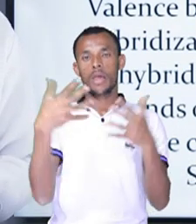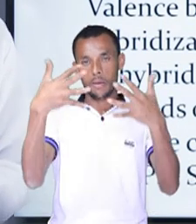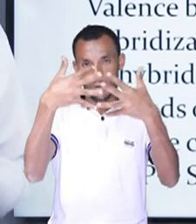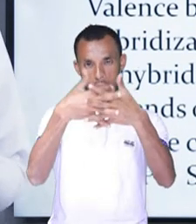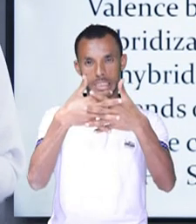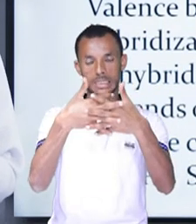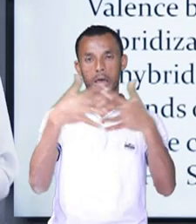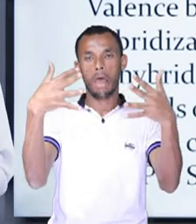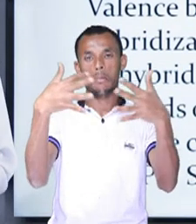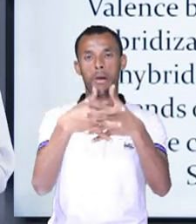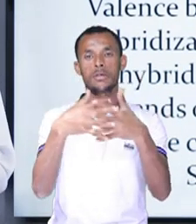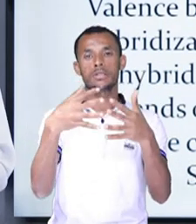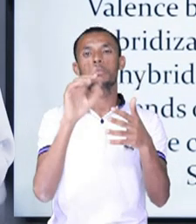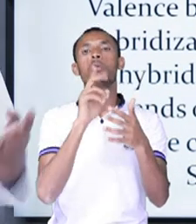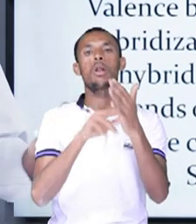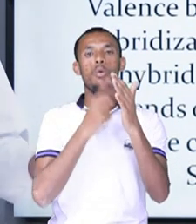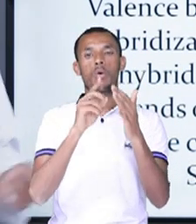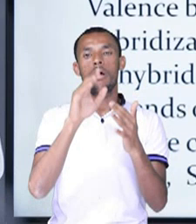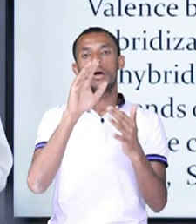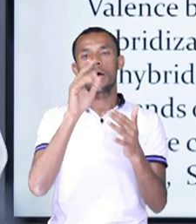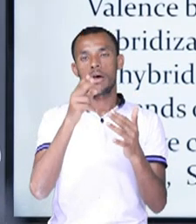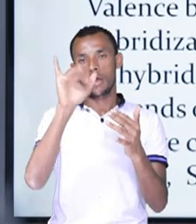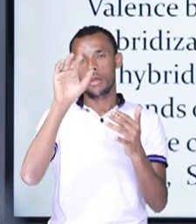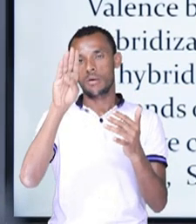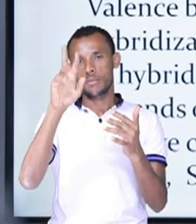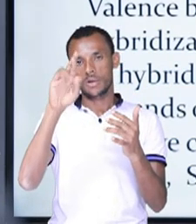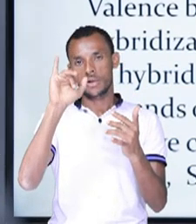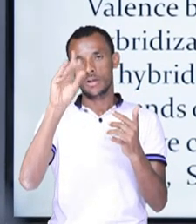students what is hybridization what mean by hybridization means